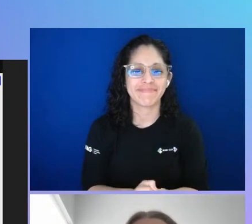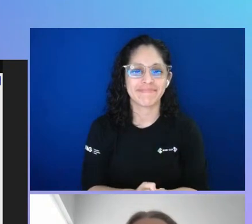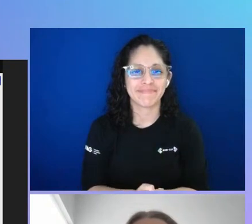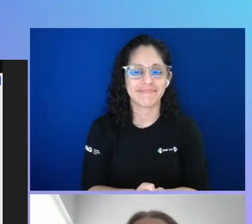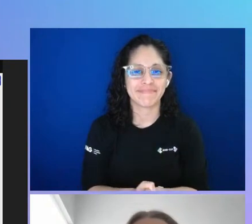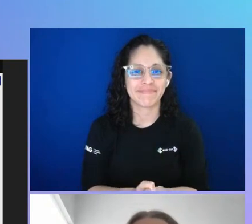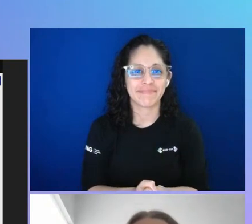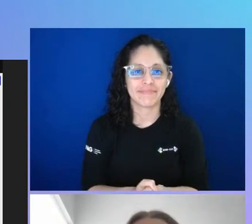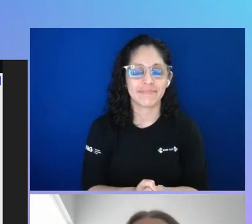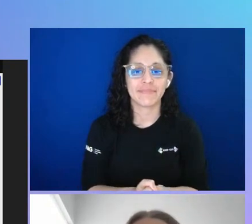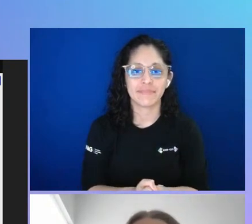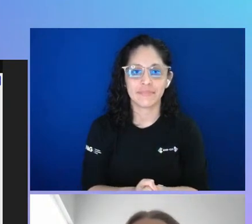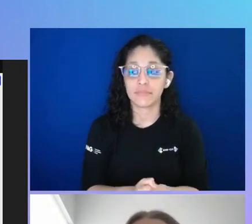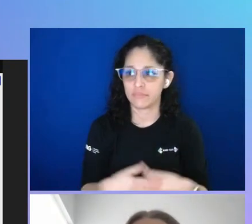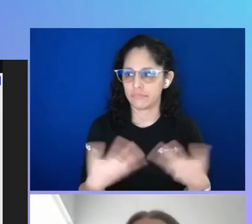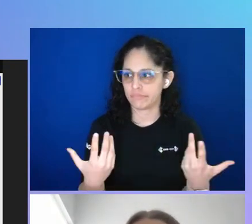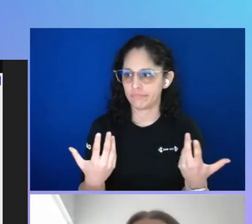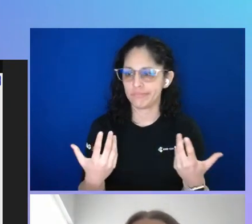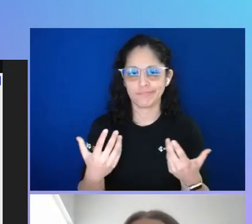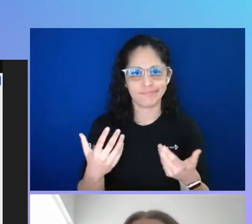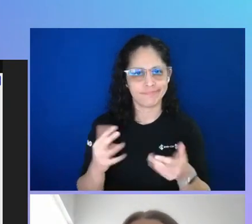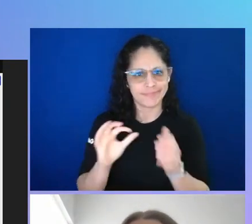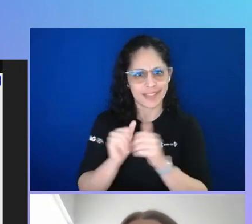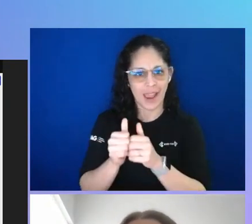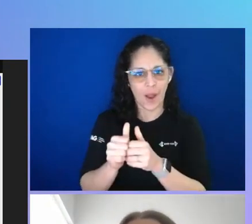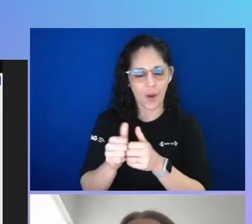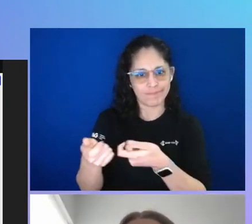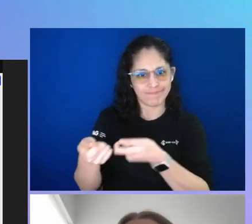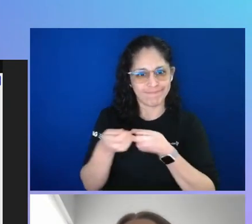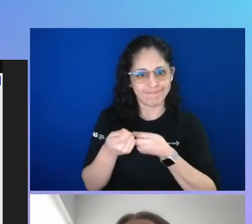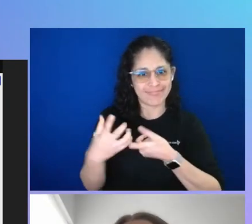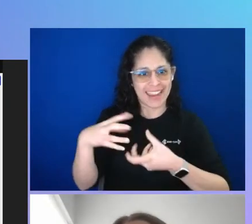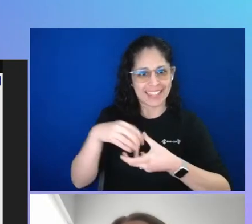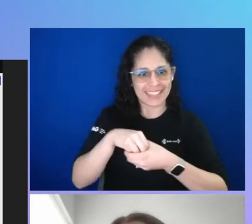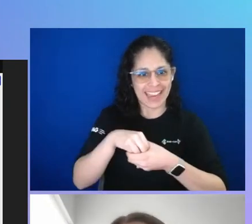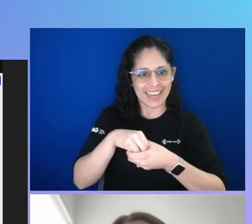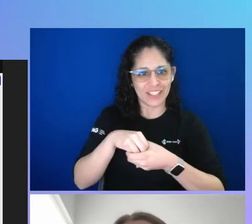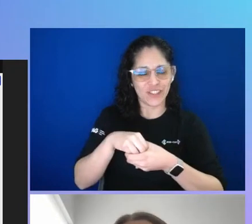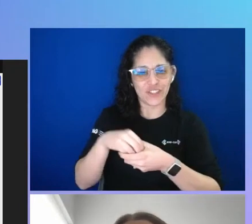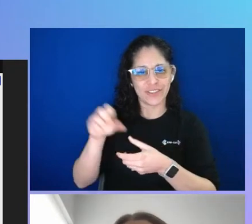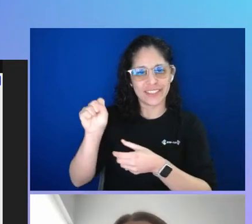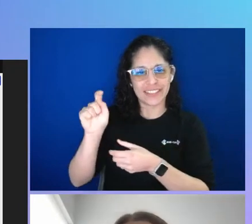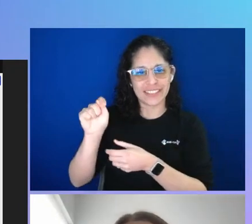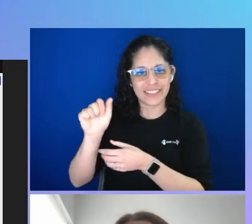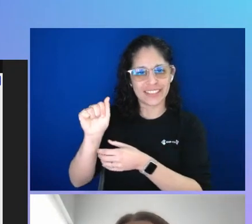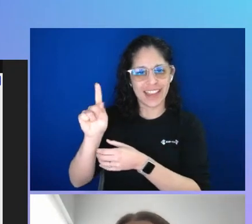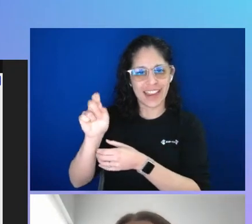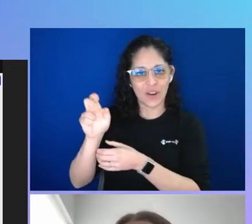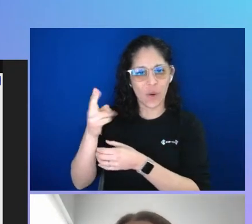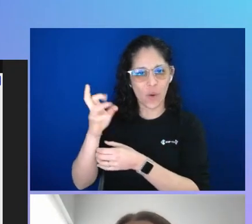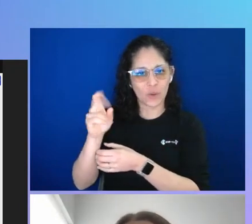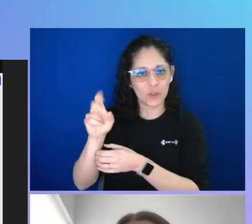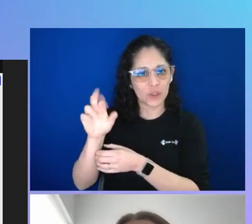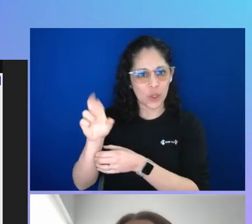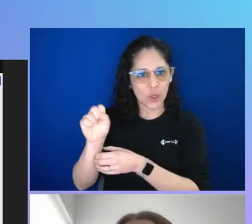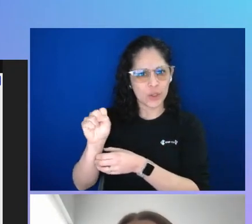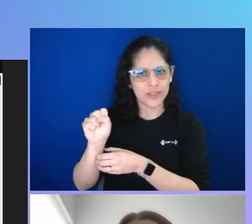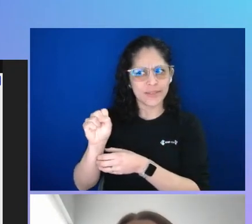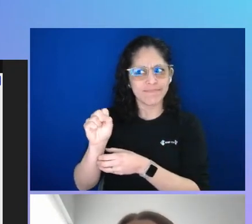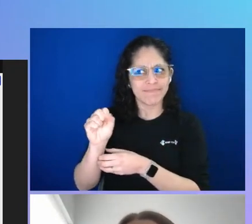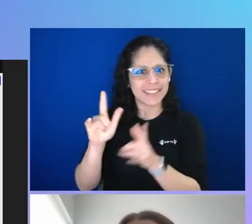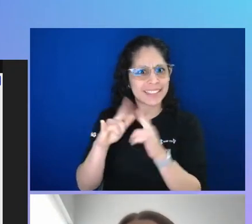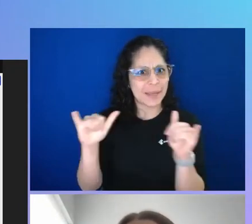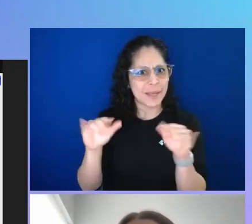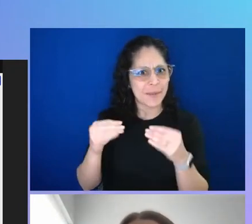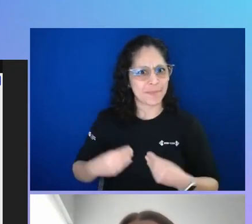How can we get stakeholders engaged and excited about the study? So the cool thing about accessibility research is that you might have even more